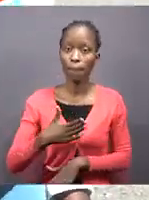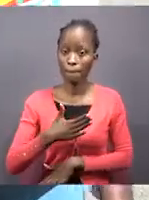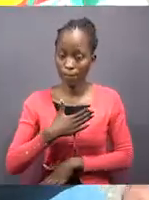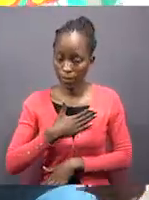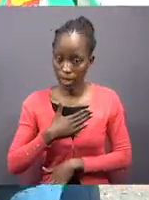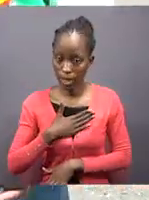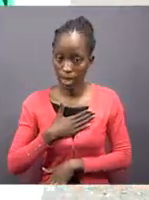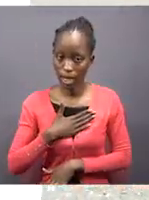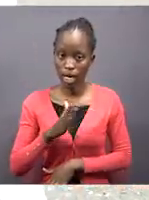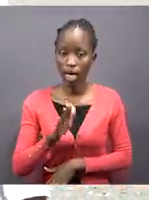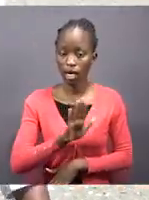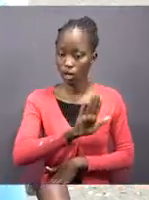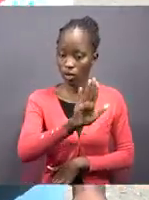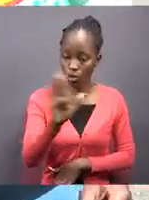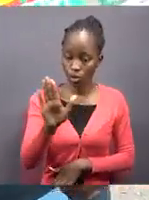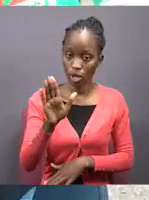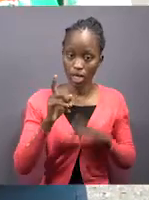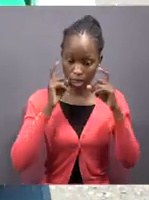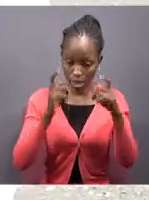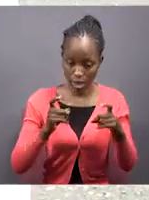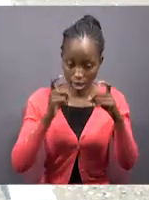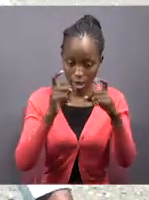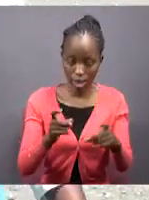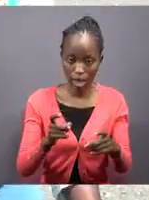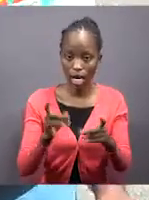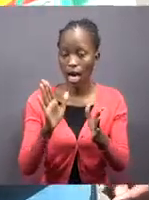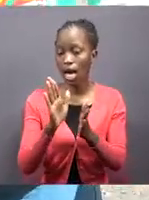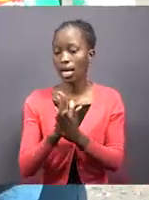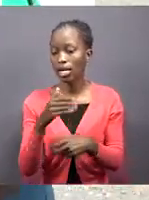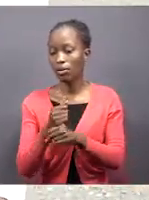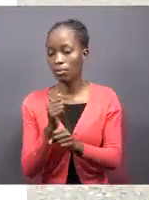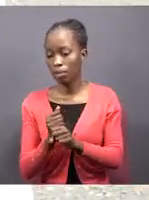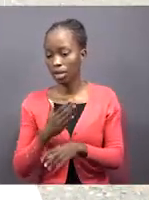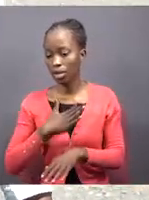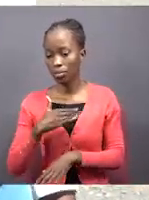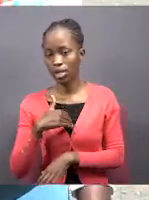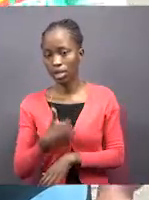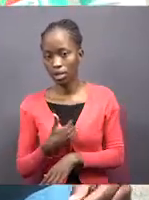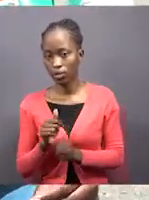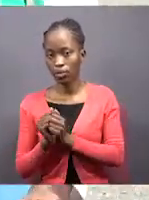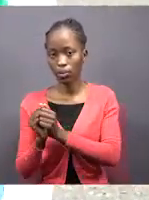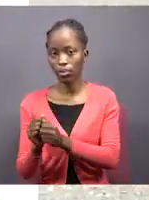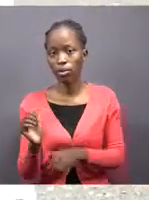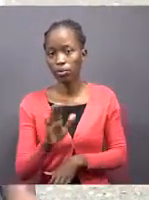your sins, and wearied me with your